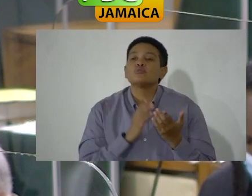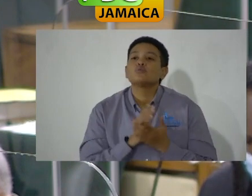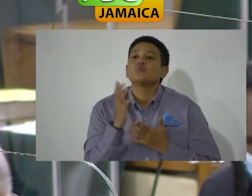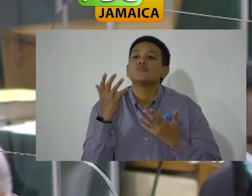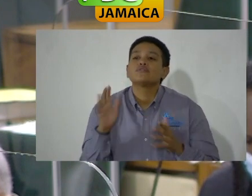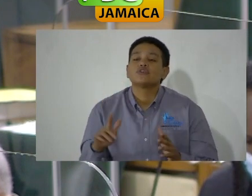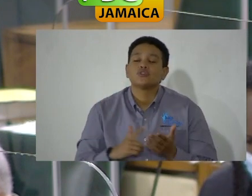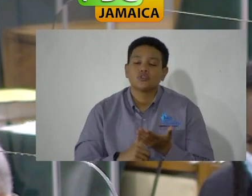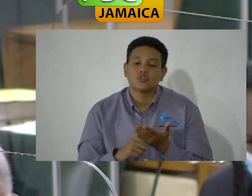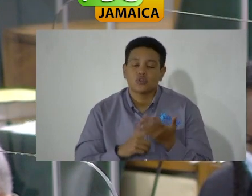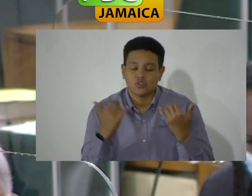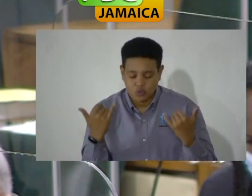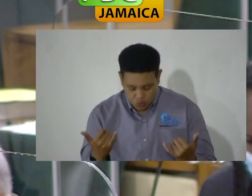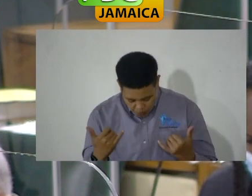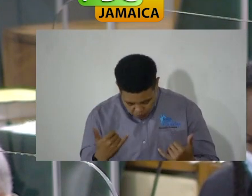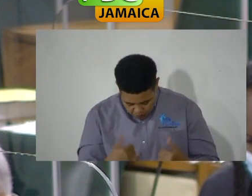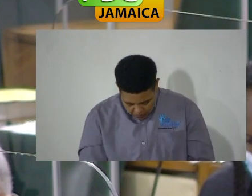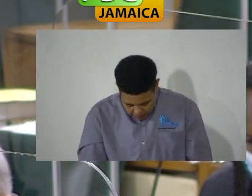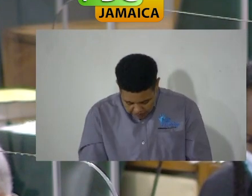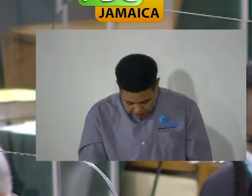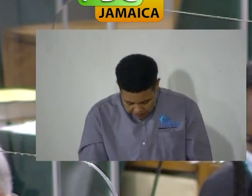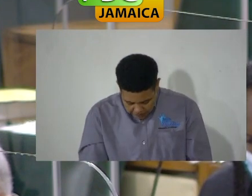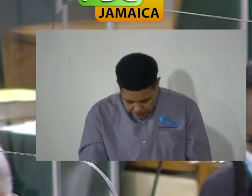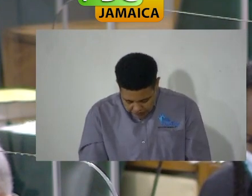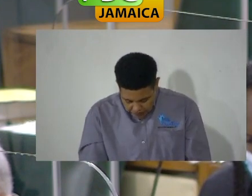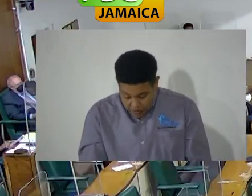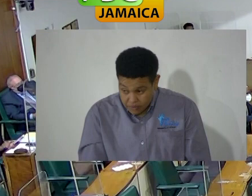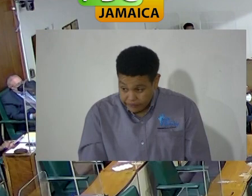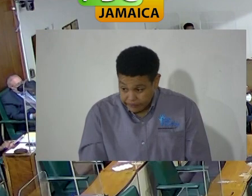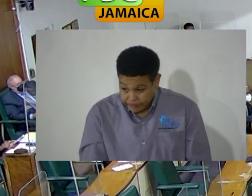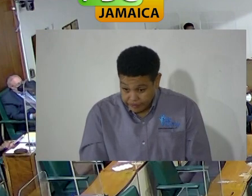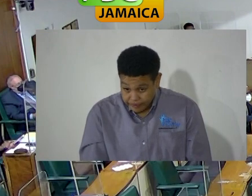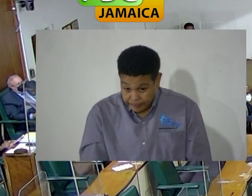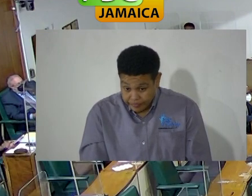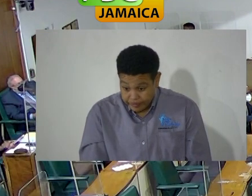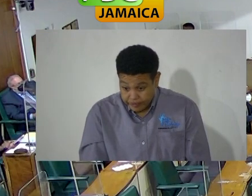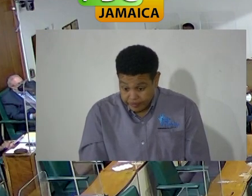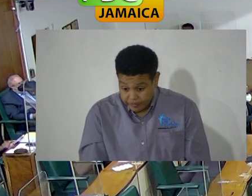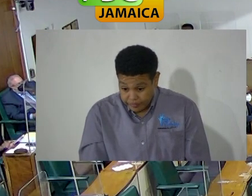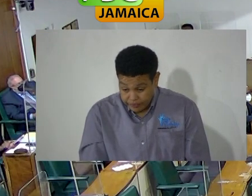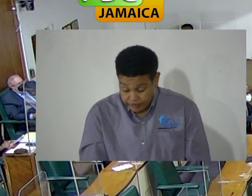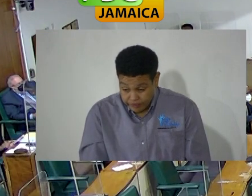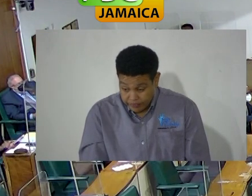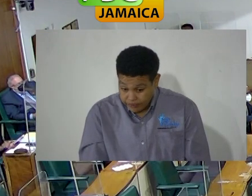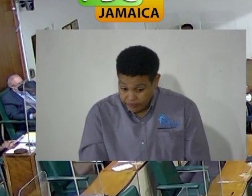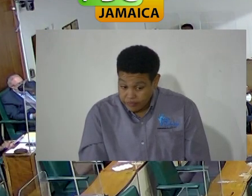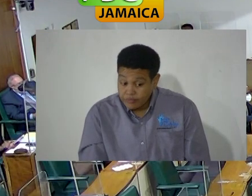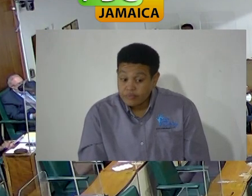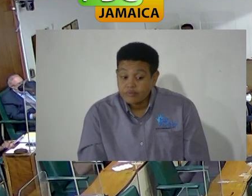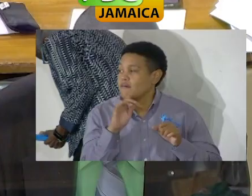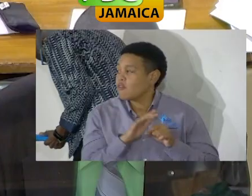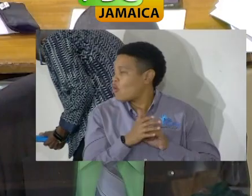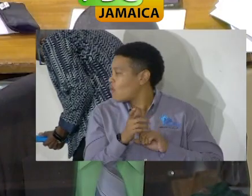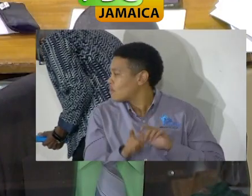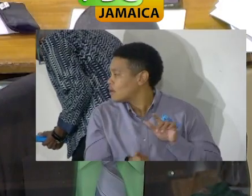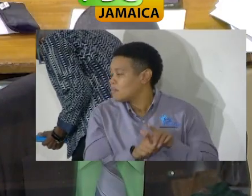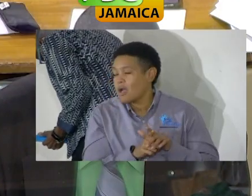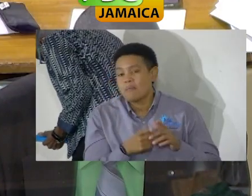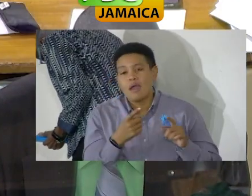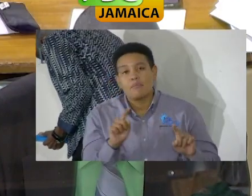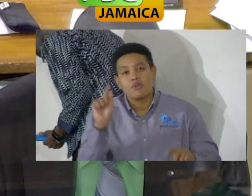Desmond McKenzie, who led the debate for a 12-month extension, explained the reasoning behind the delay.